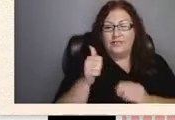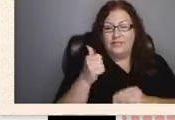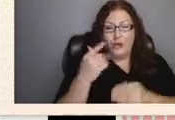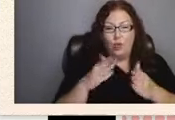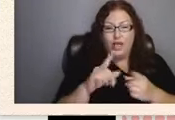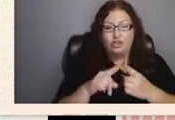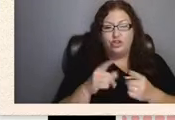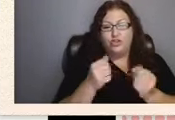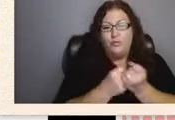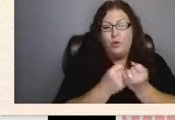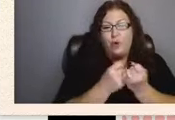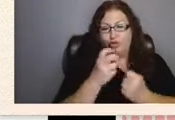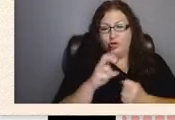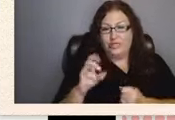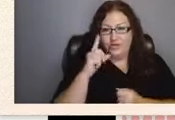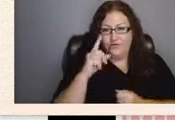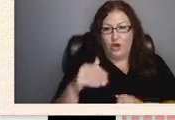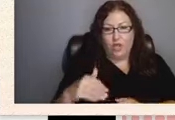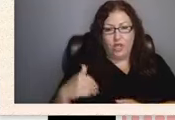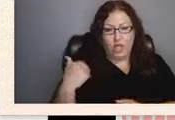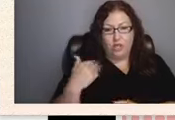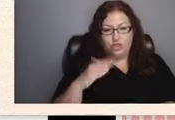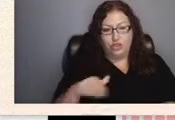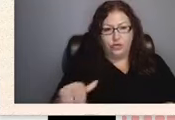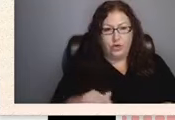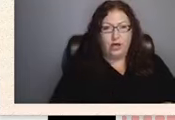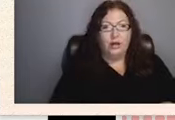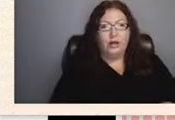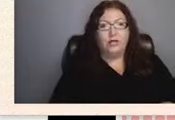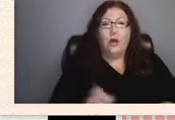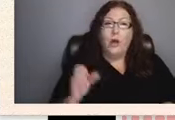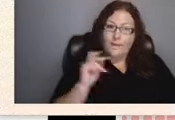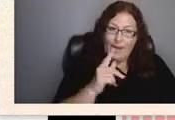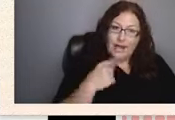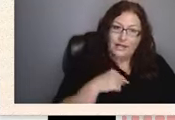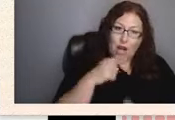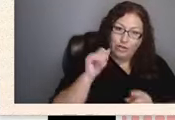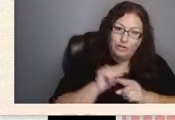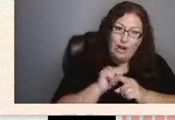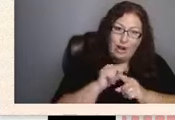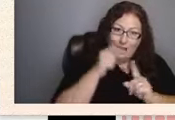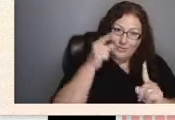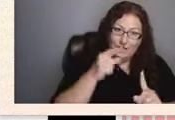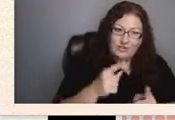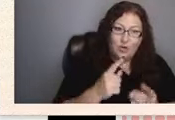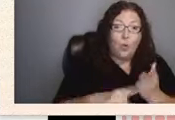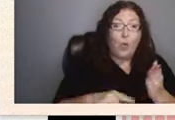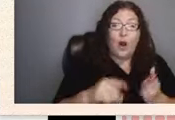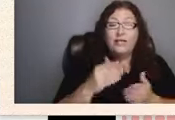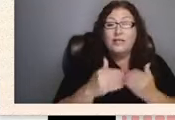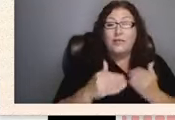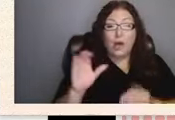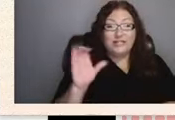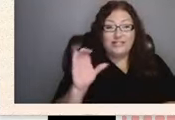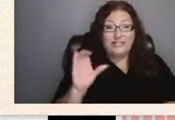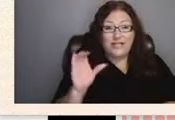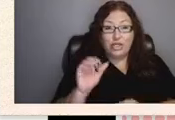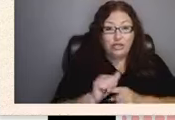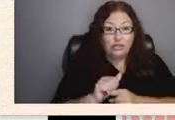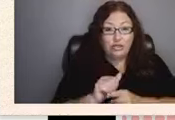in young children. So back to our training objectives. What is Part C